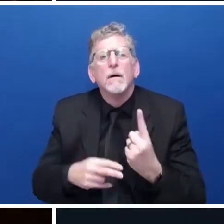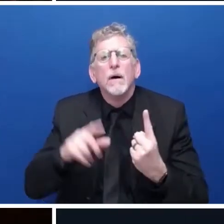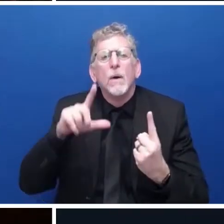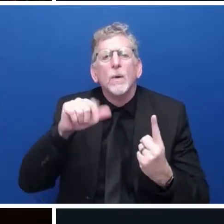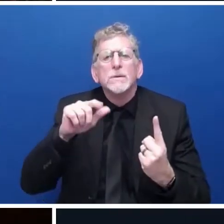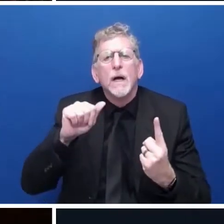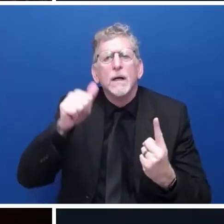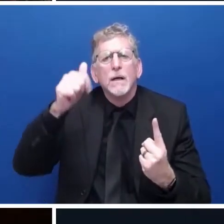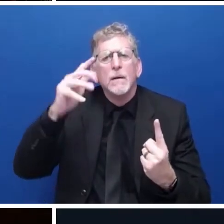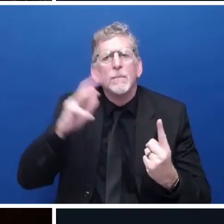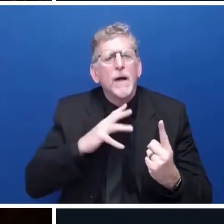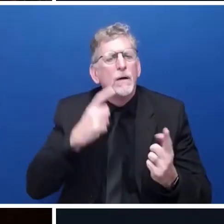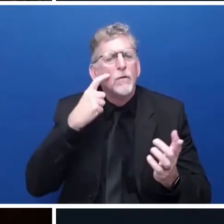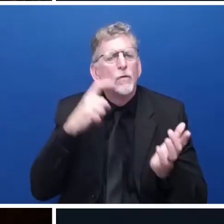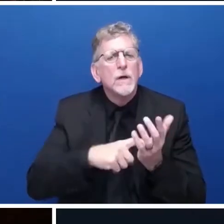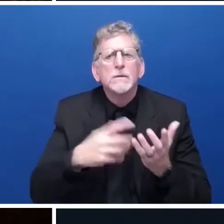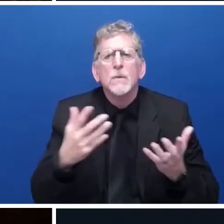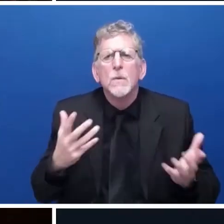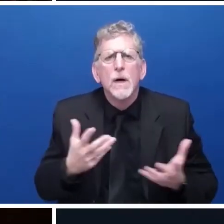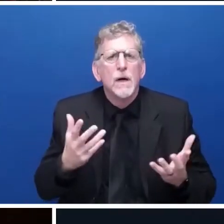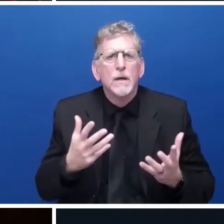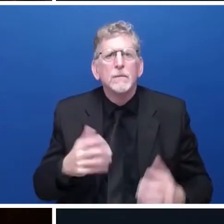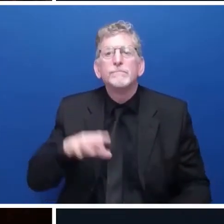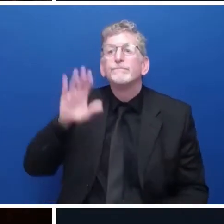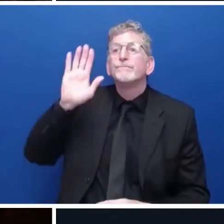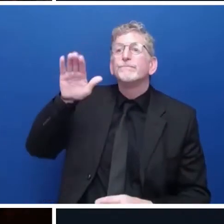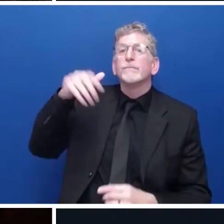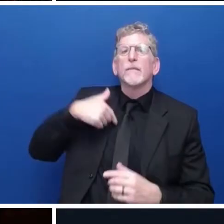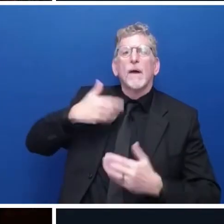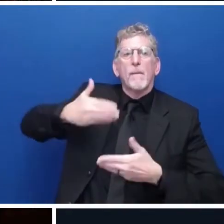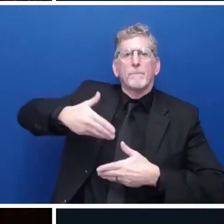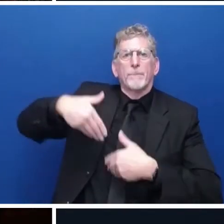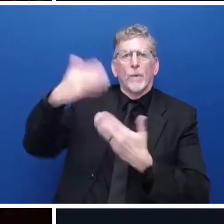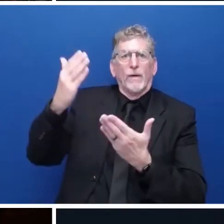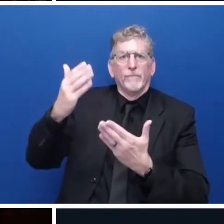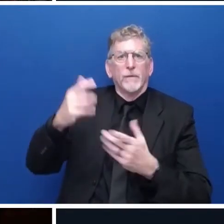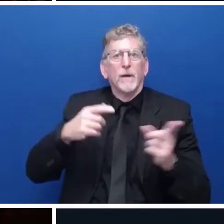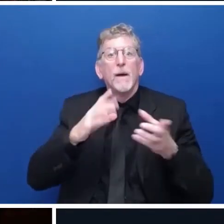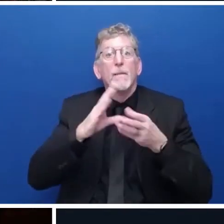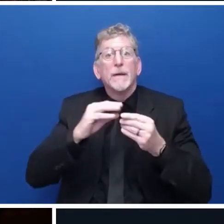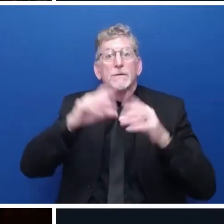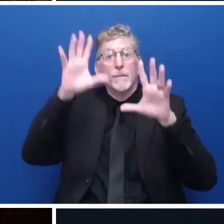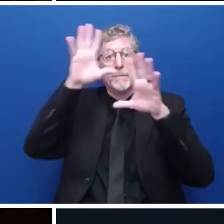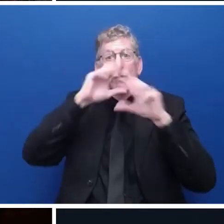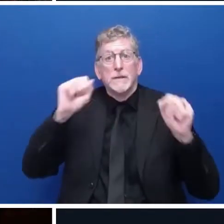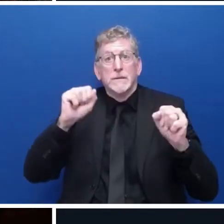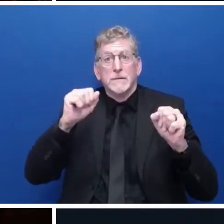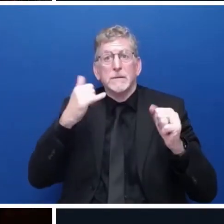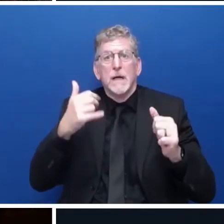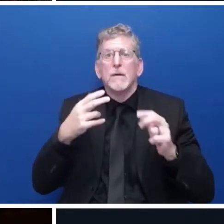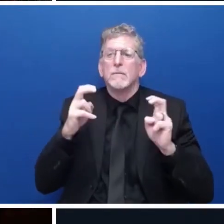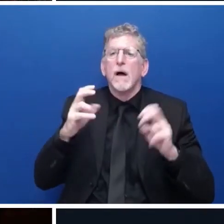be referred to the Committee of the Whole on the State of the Union and the Board of Directors. Without objection.